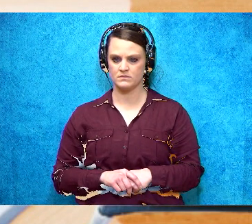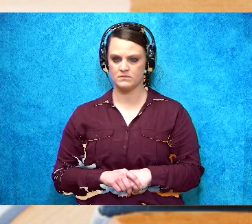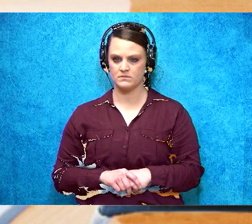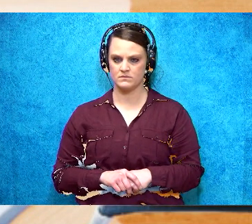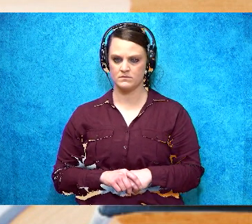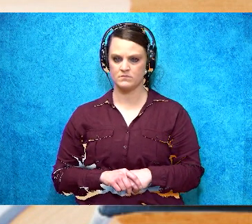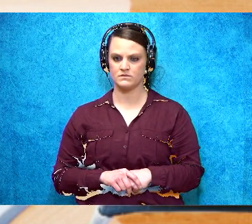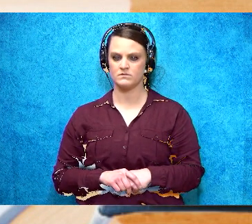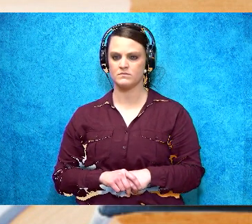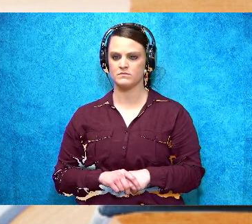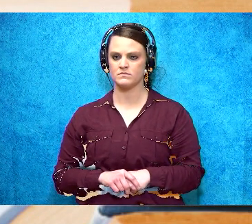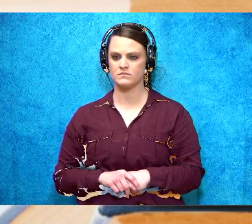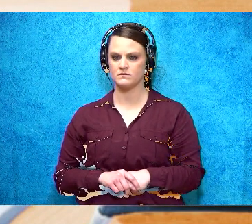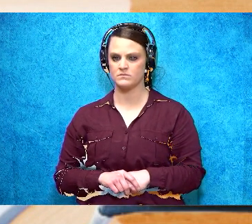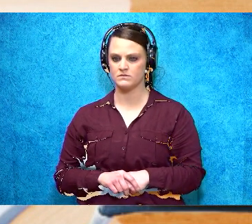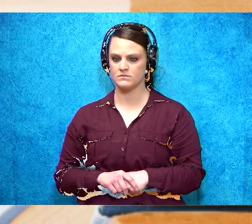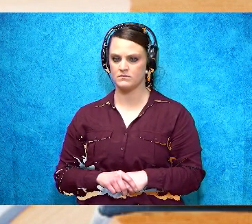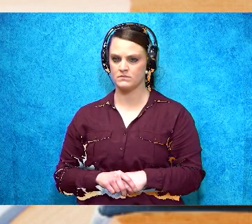it gets